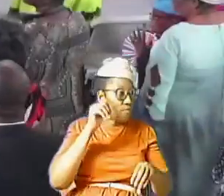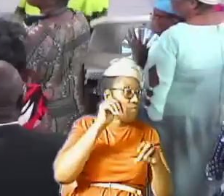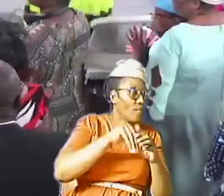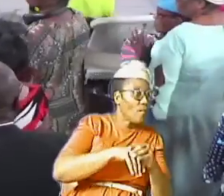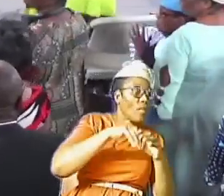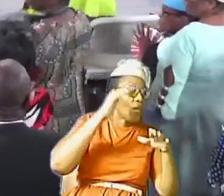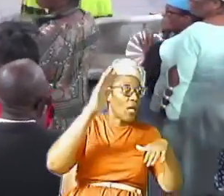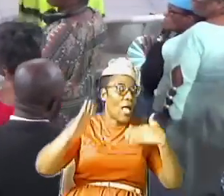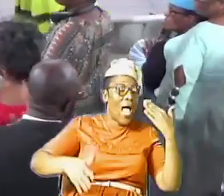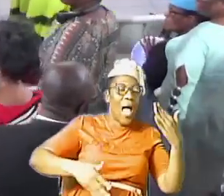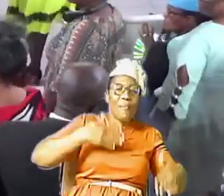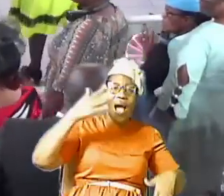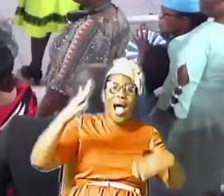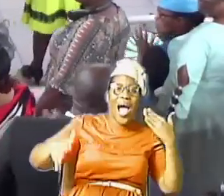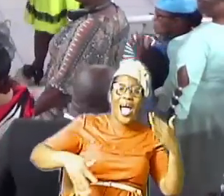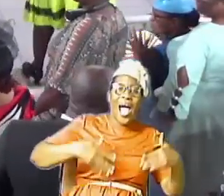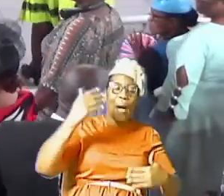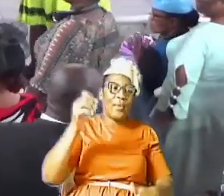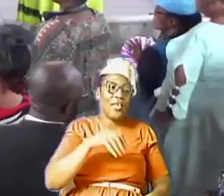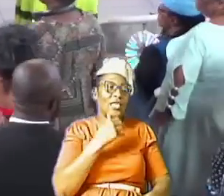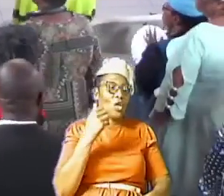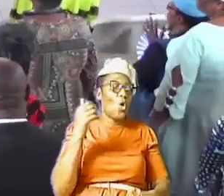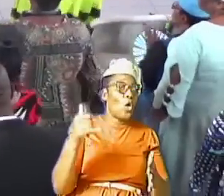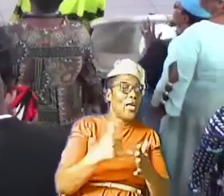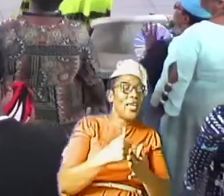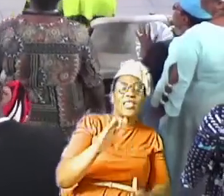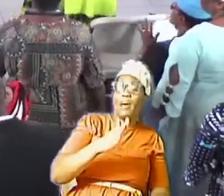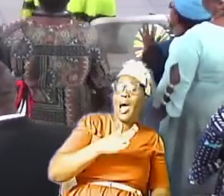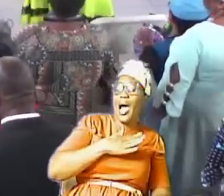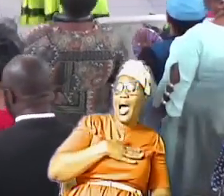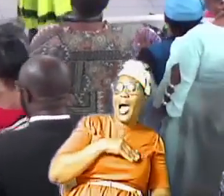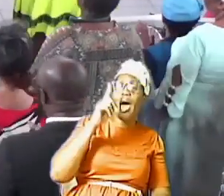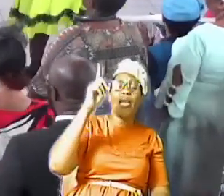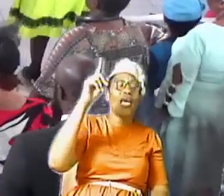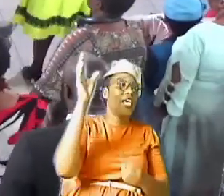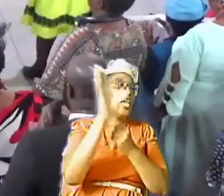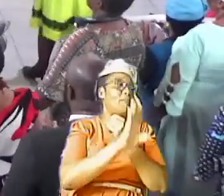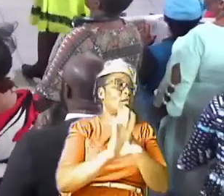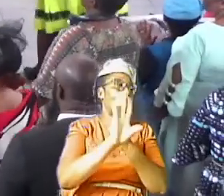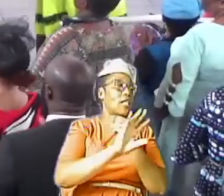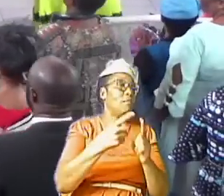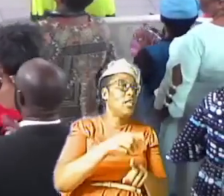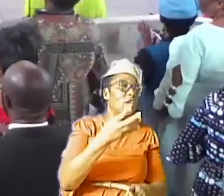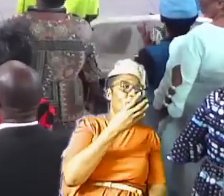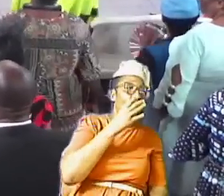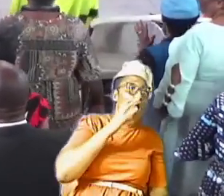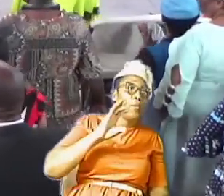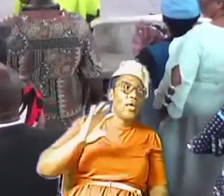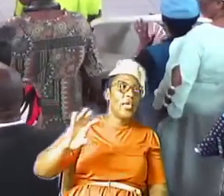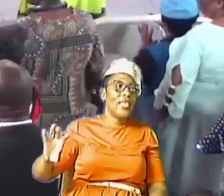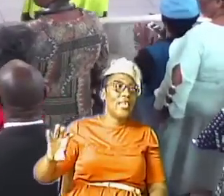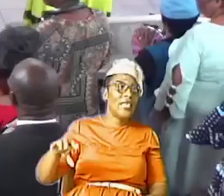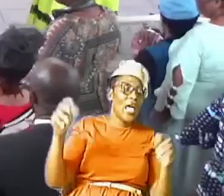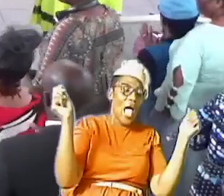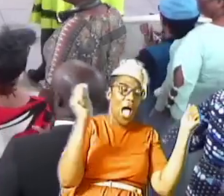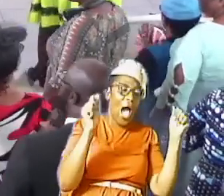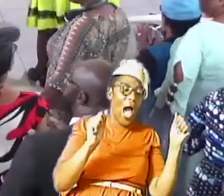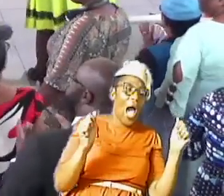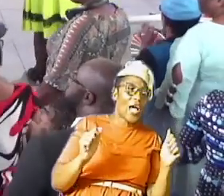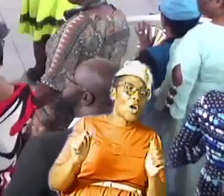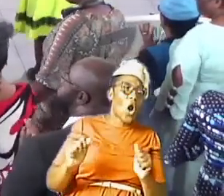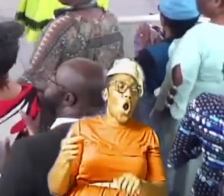What a wonderful feeling in my happy soul. He's protecting me from